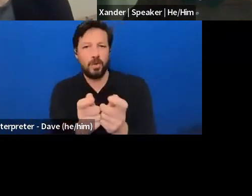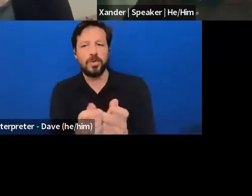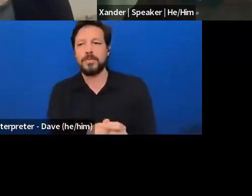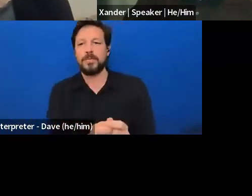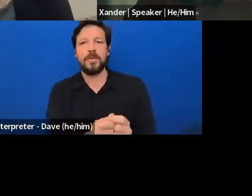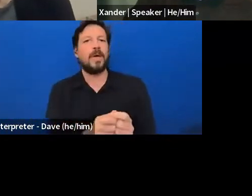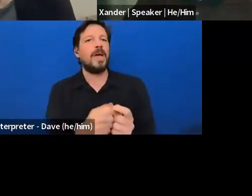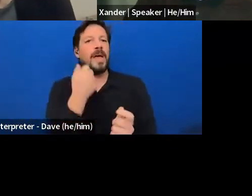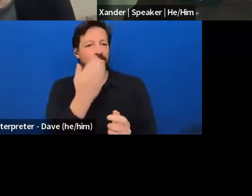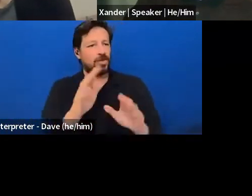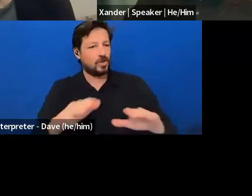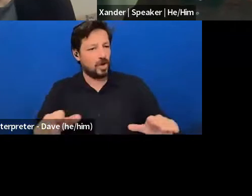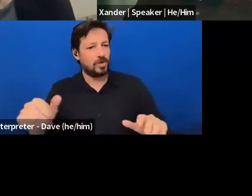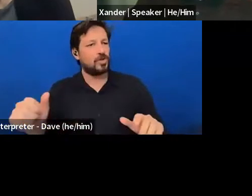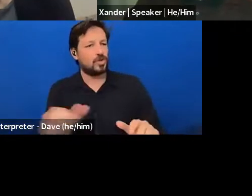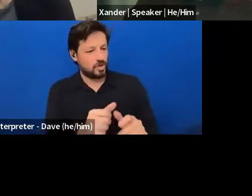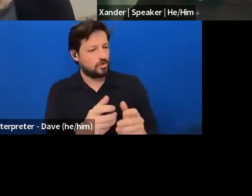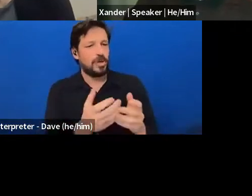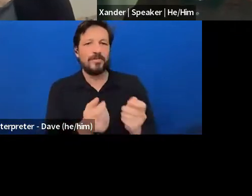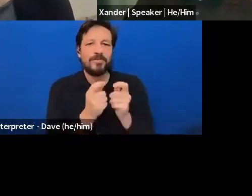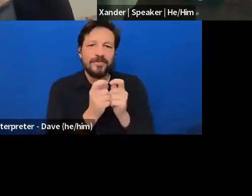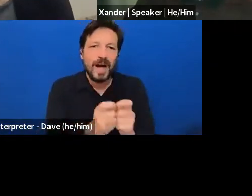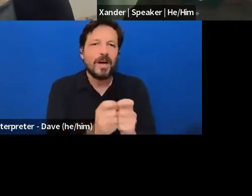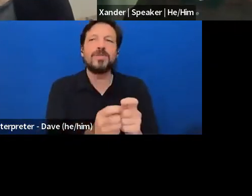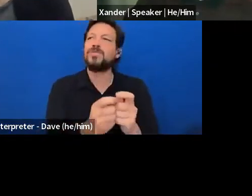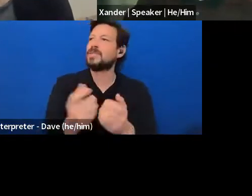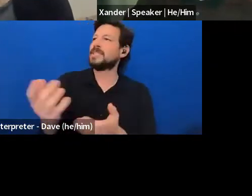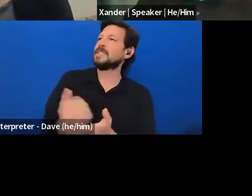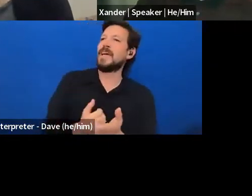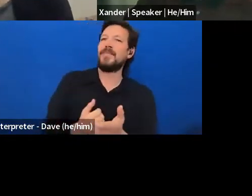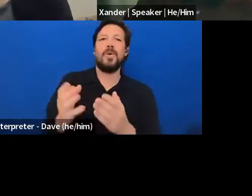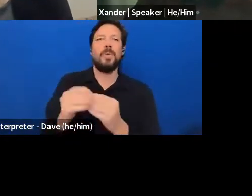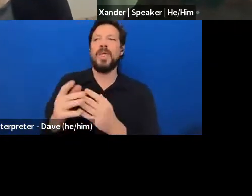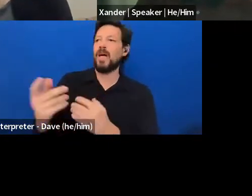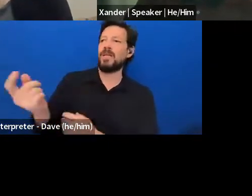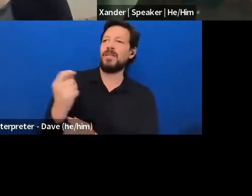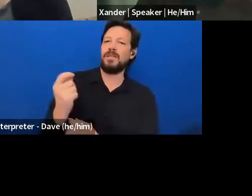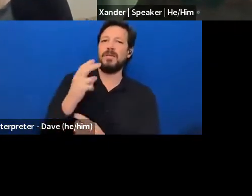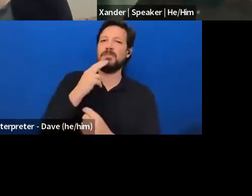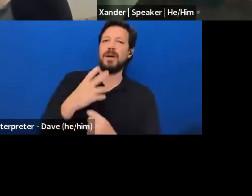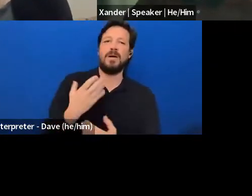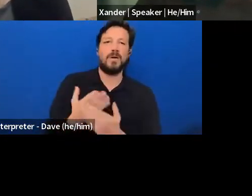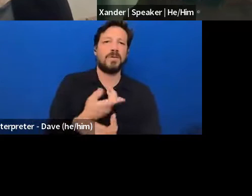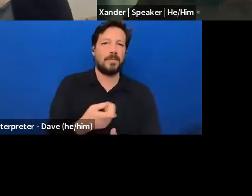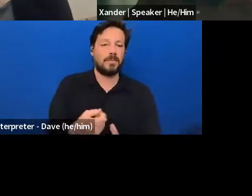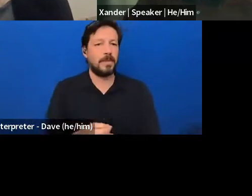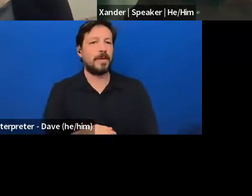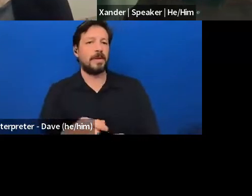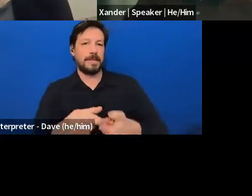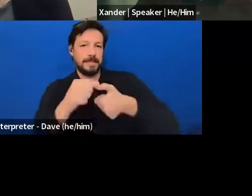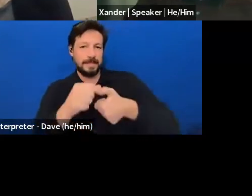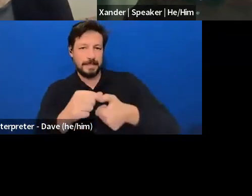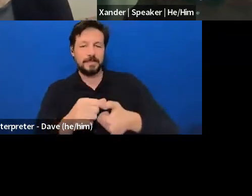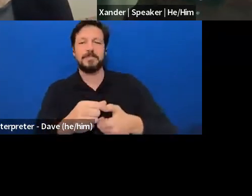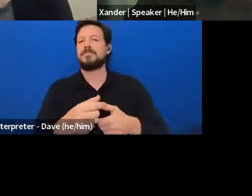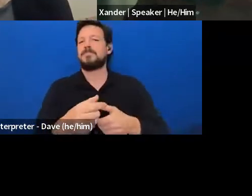be valued, loved, and safe, living free from abuse and neglect. And finally, number 6,